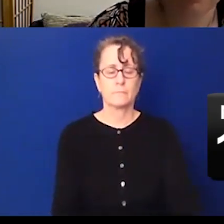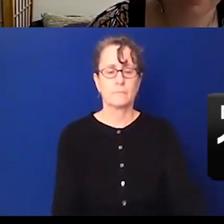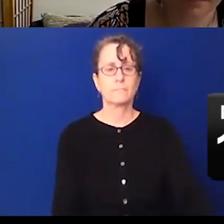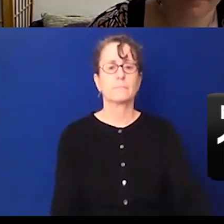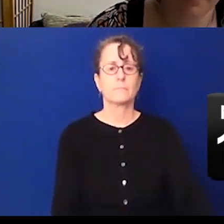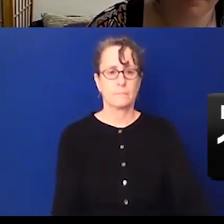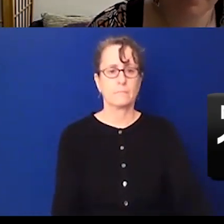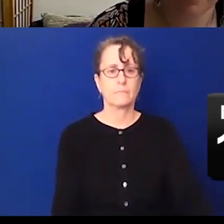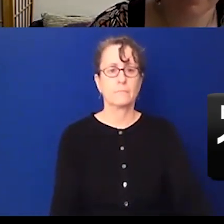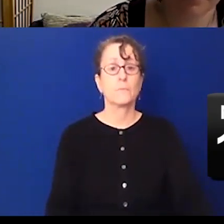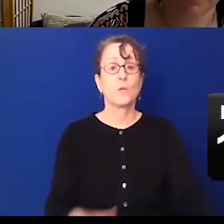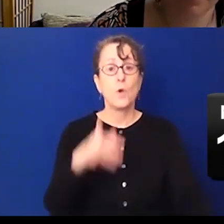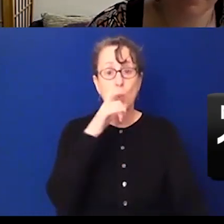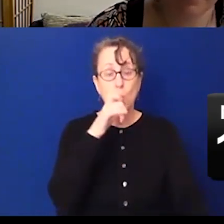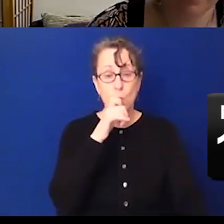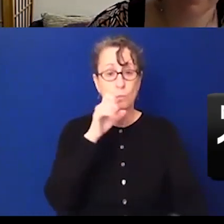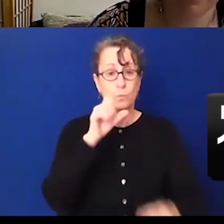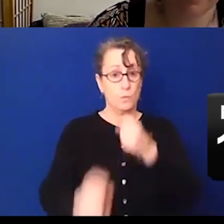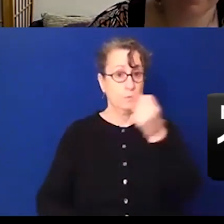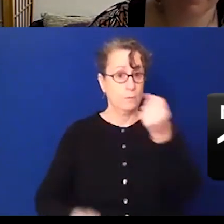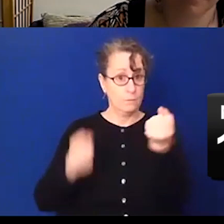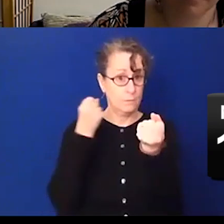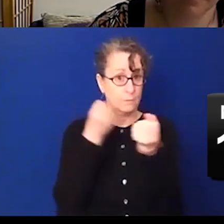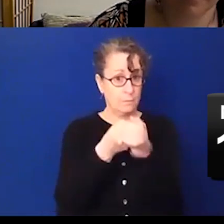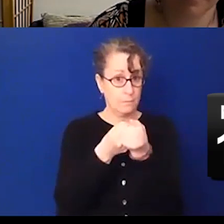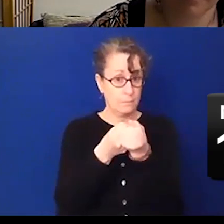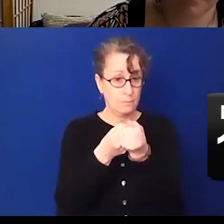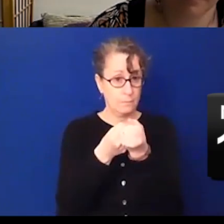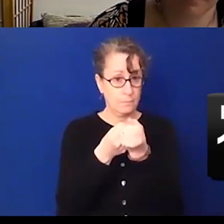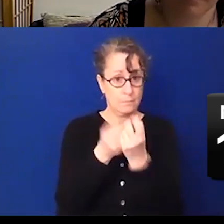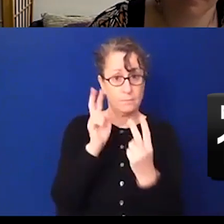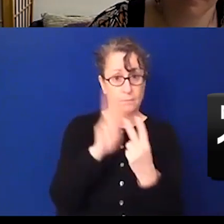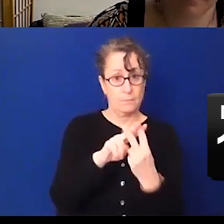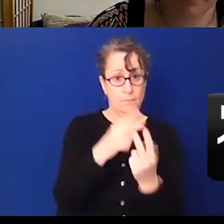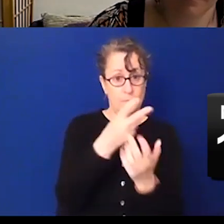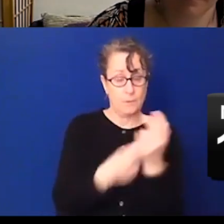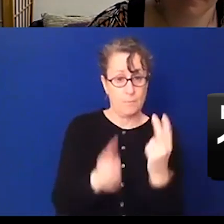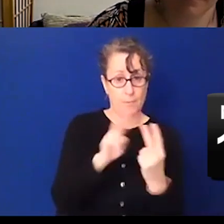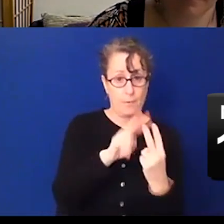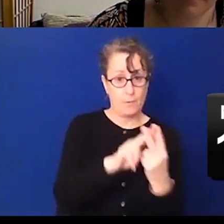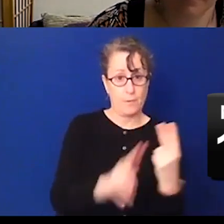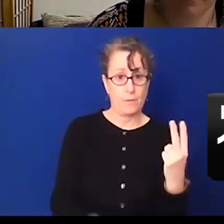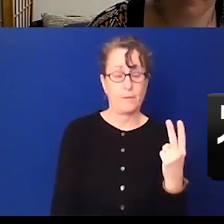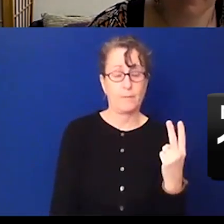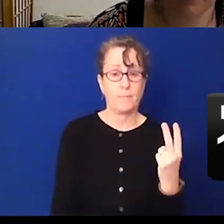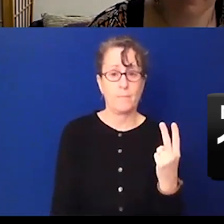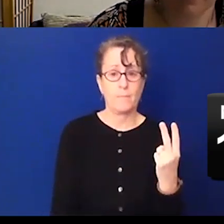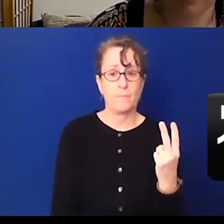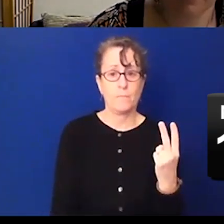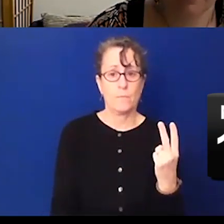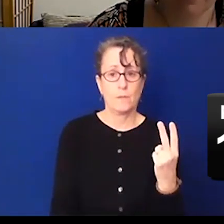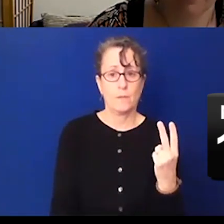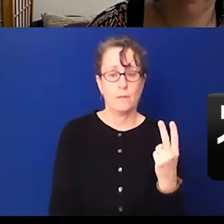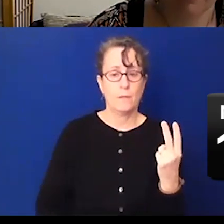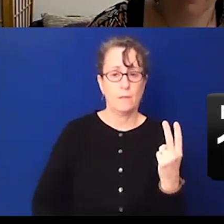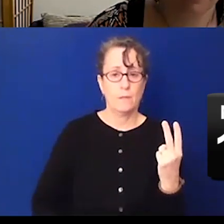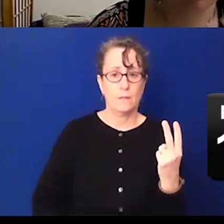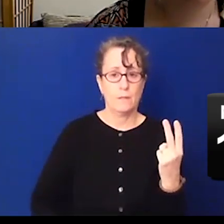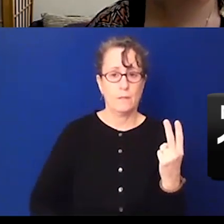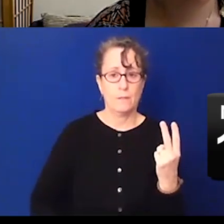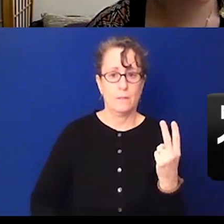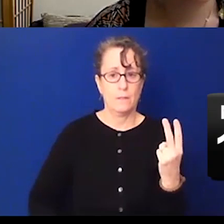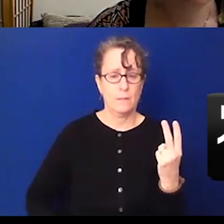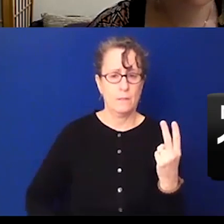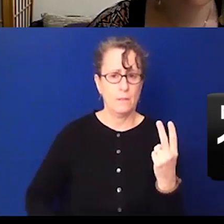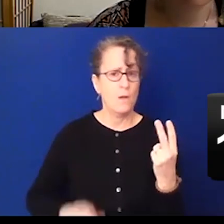Okay. All those in favor of both motions. Oh, can we do that? Are we doing